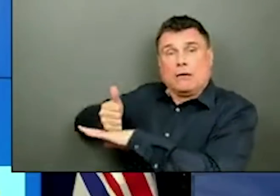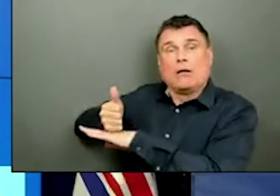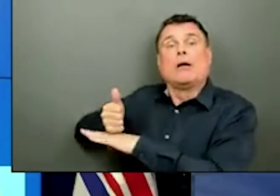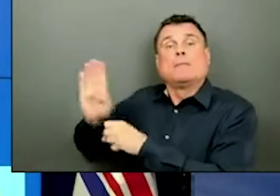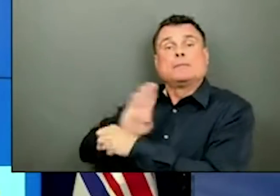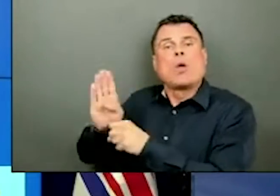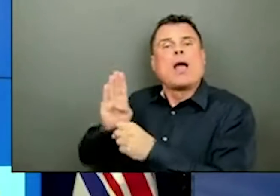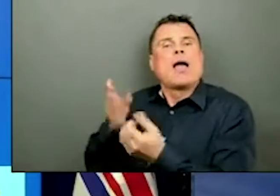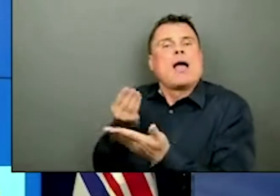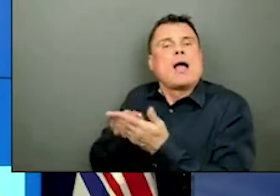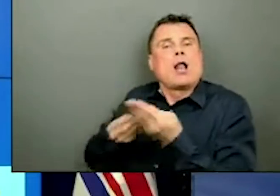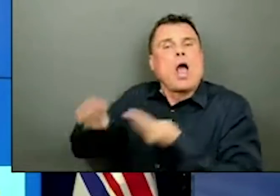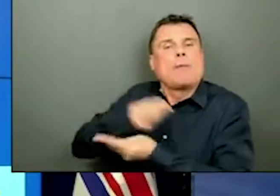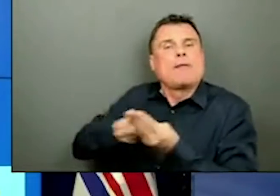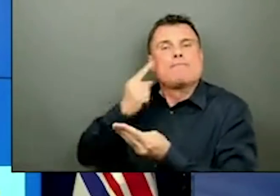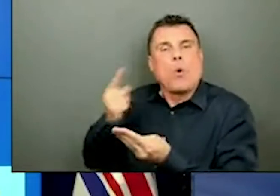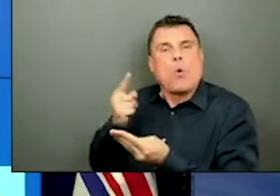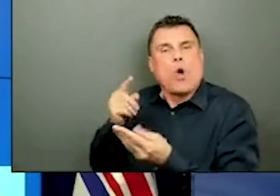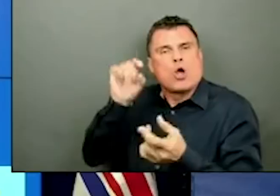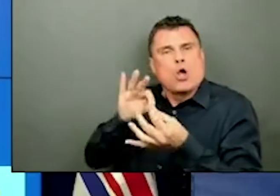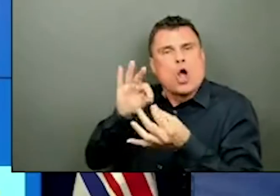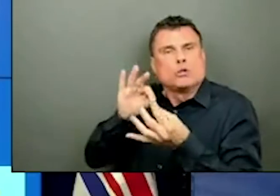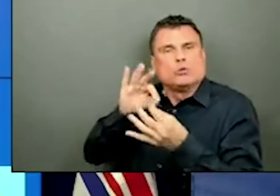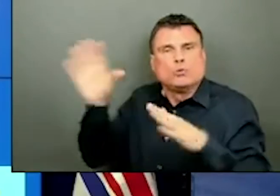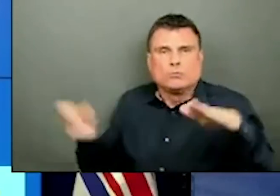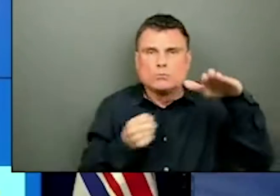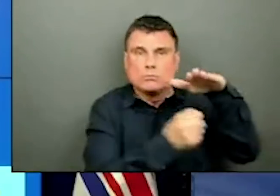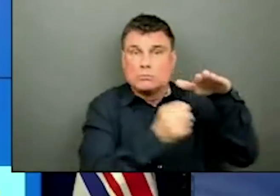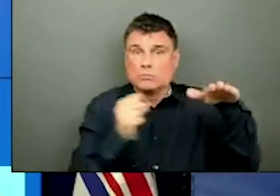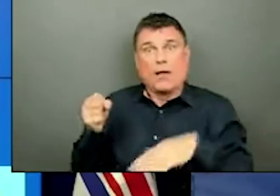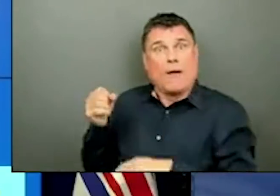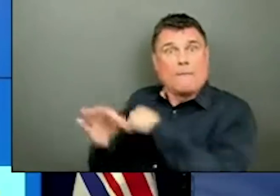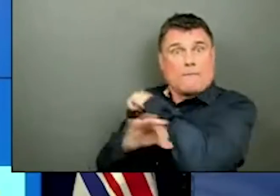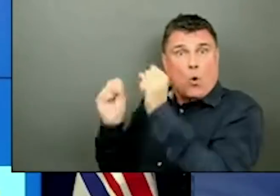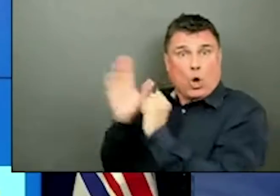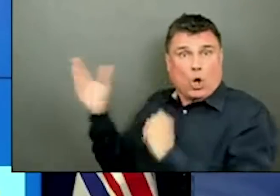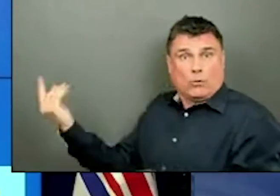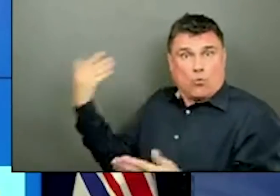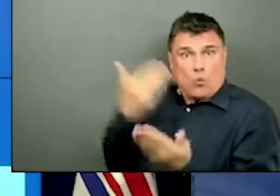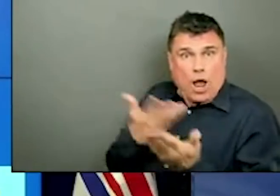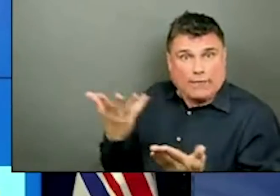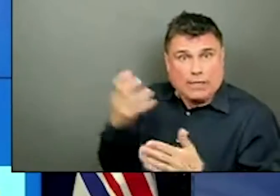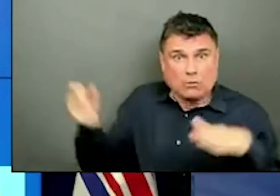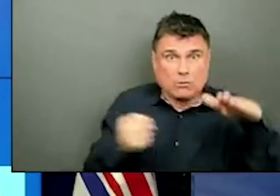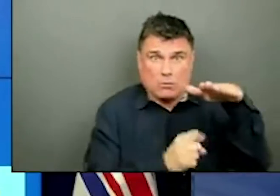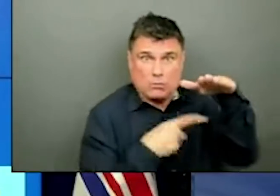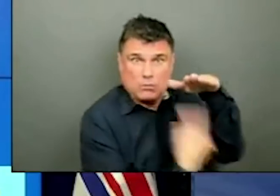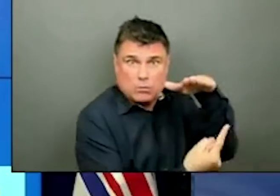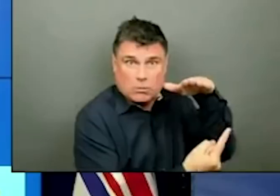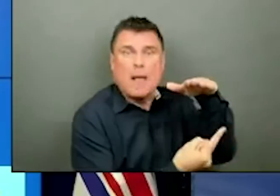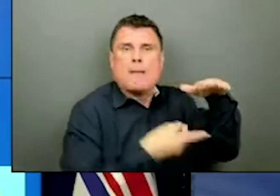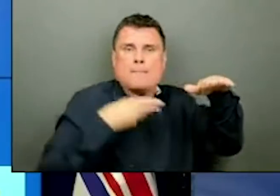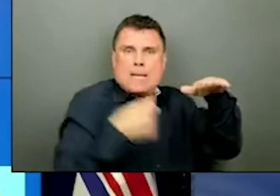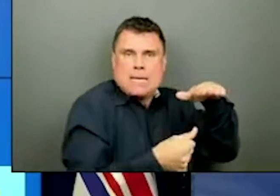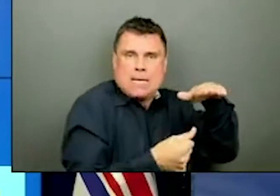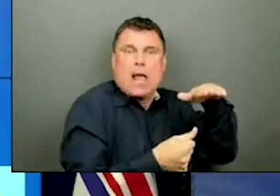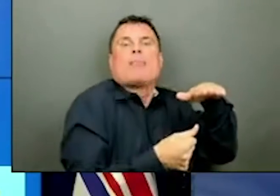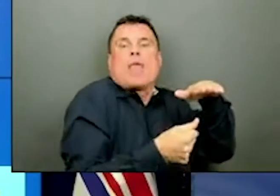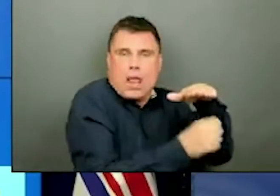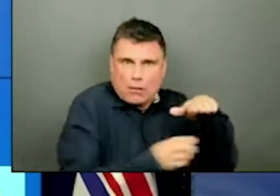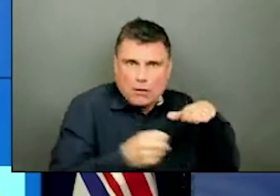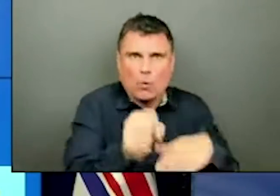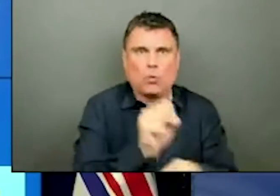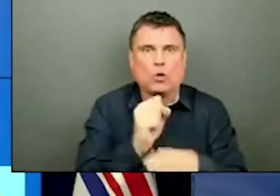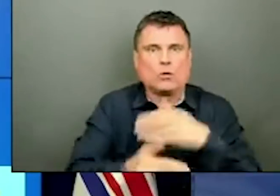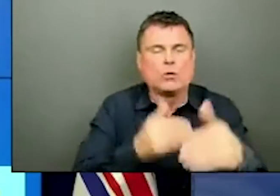and it's important to do that because it's important to keep the community safe as well. So we've been providing those supports to many in